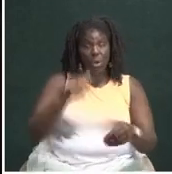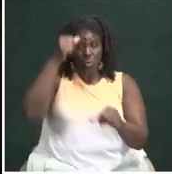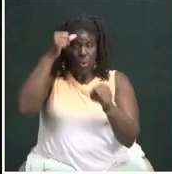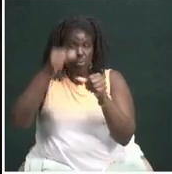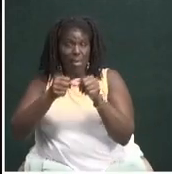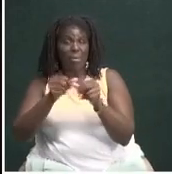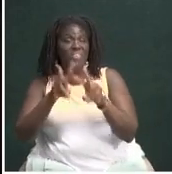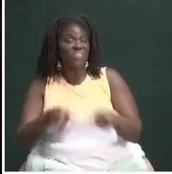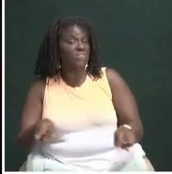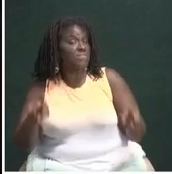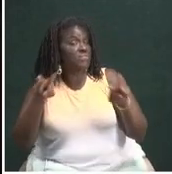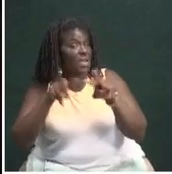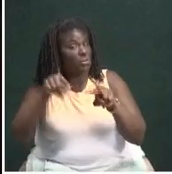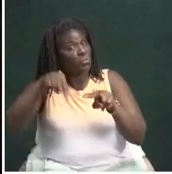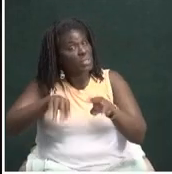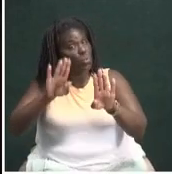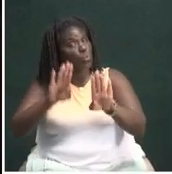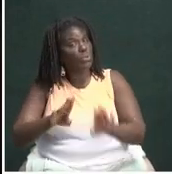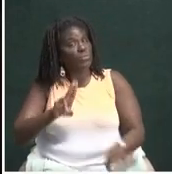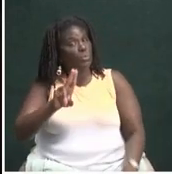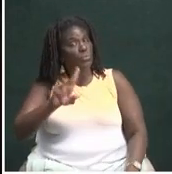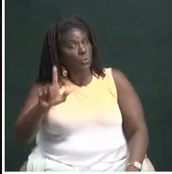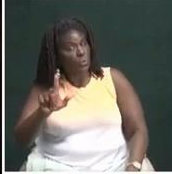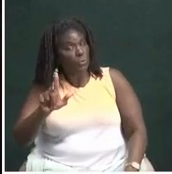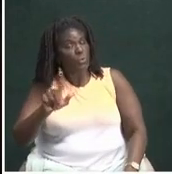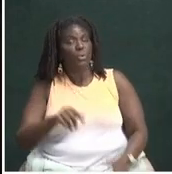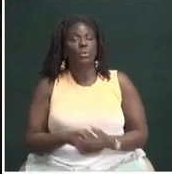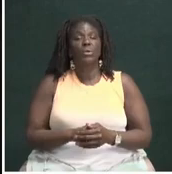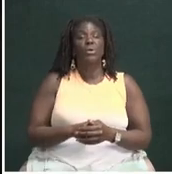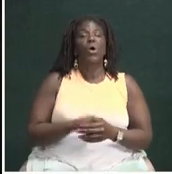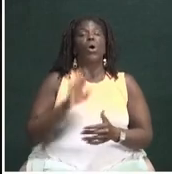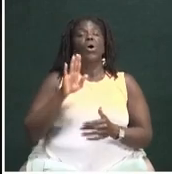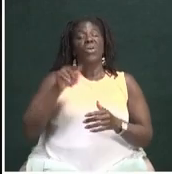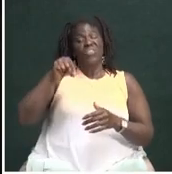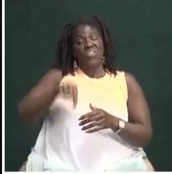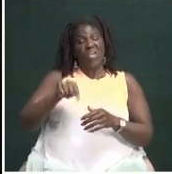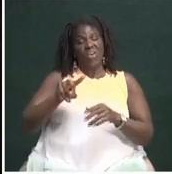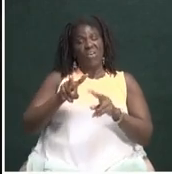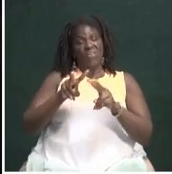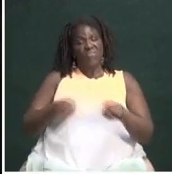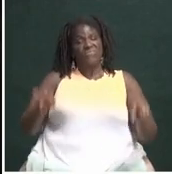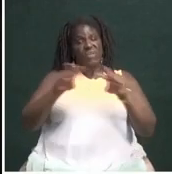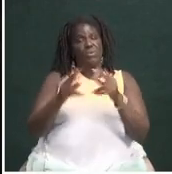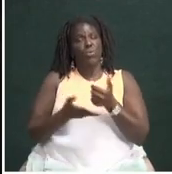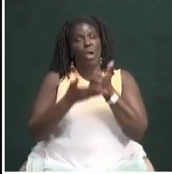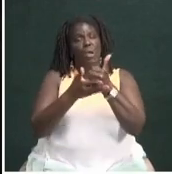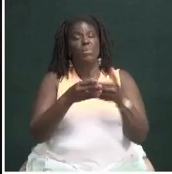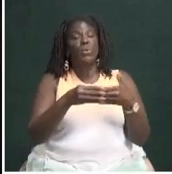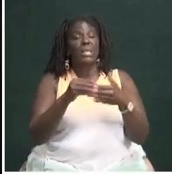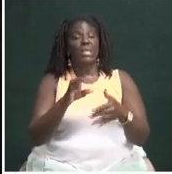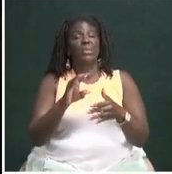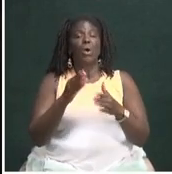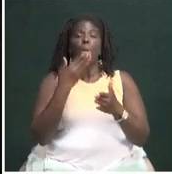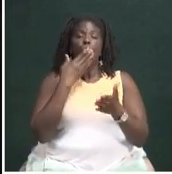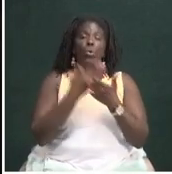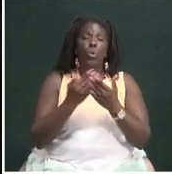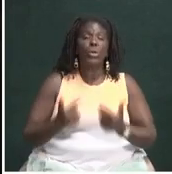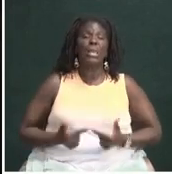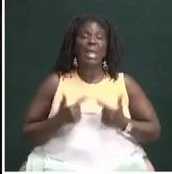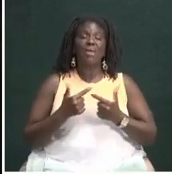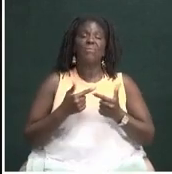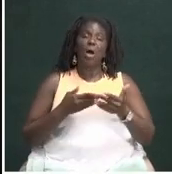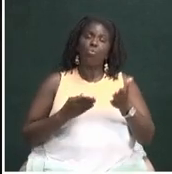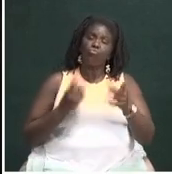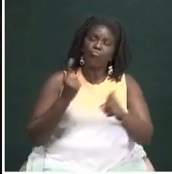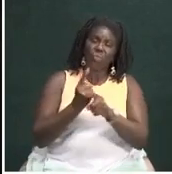the values of this great university. They are going to help you the most to lead an ethical life, to lead a moral life,